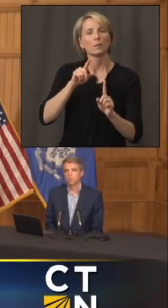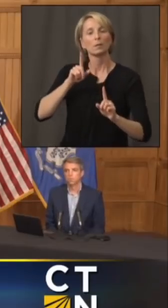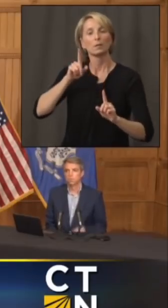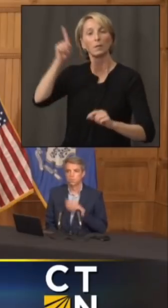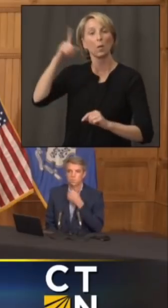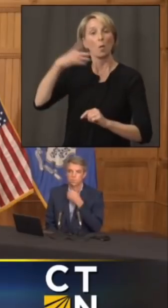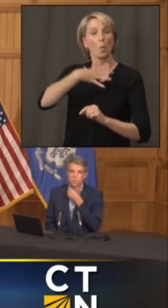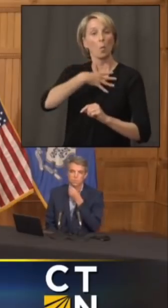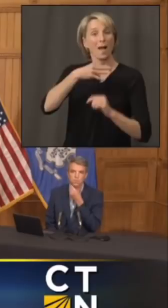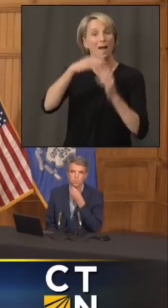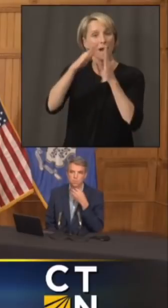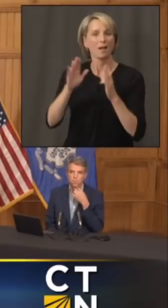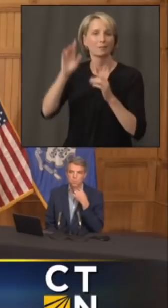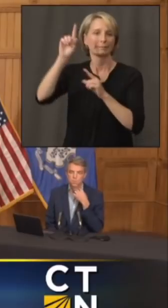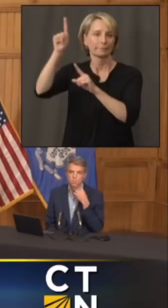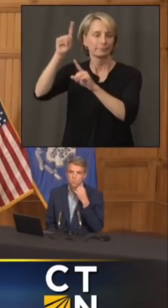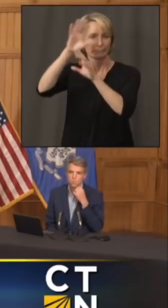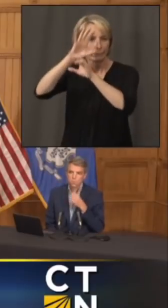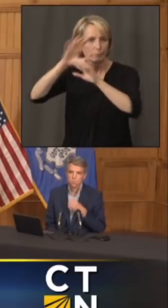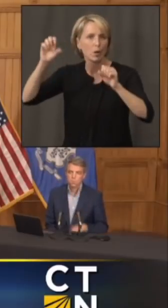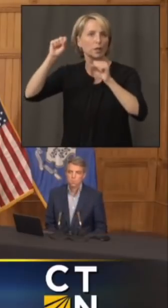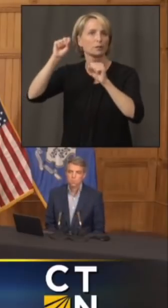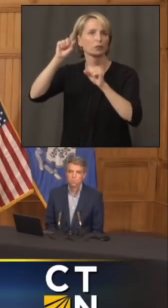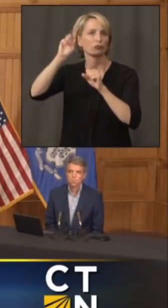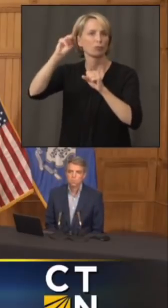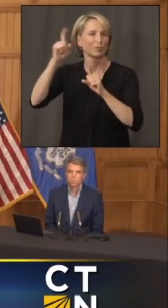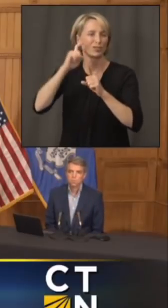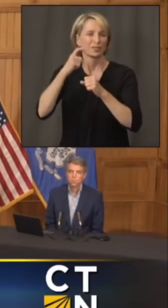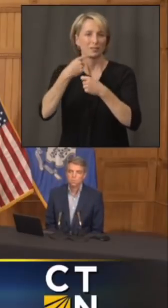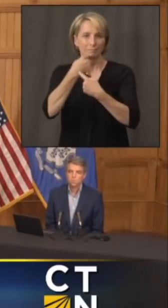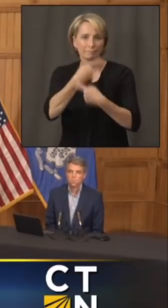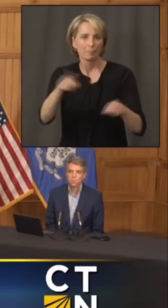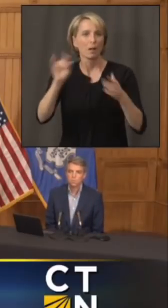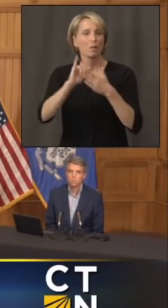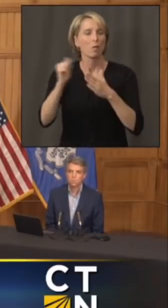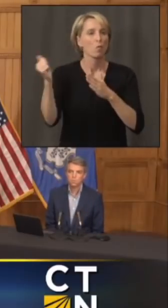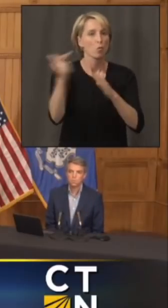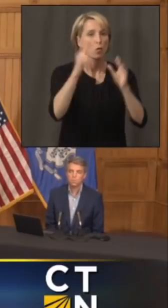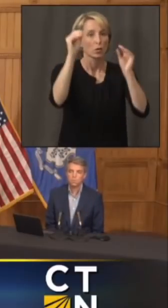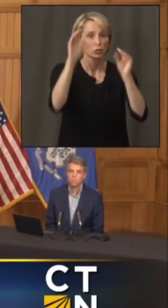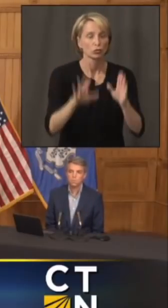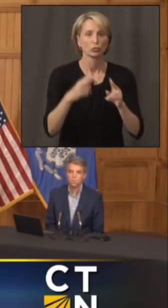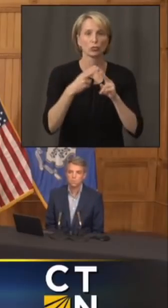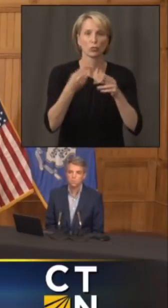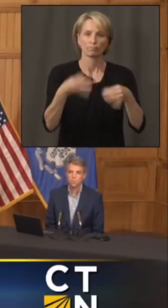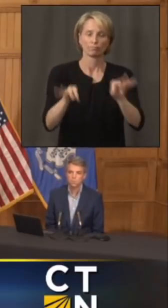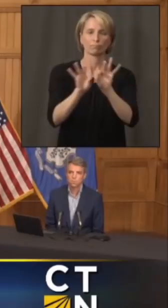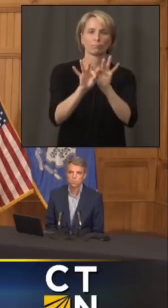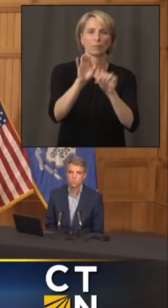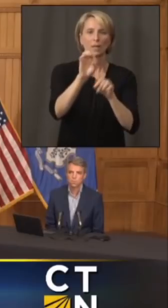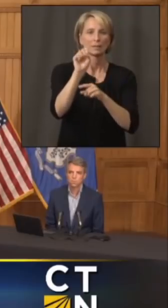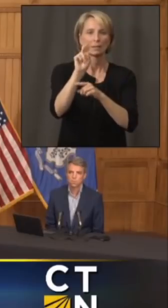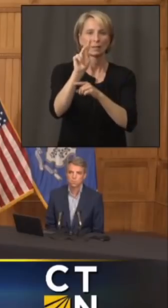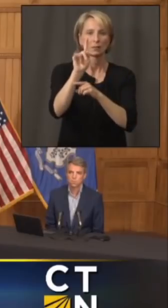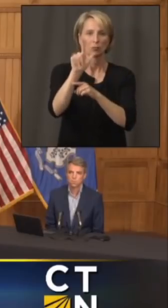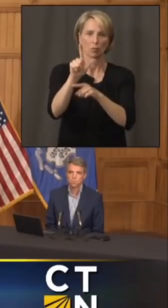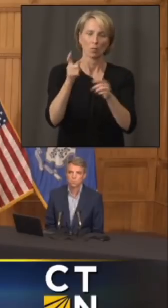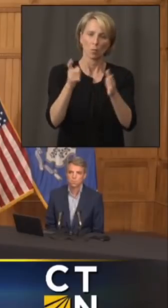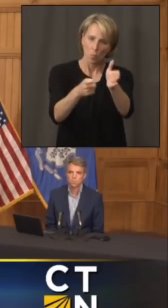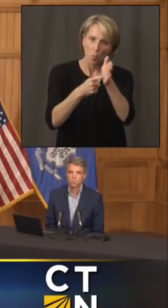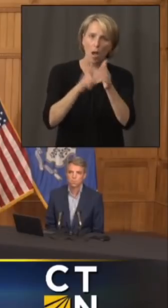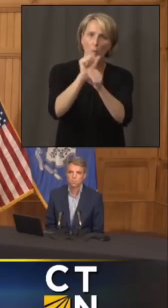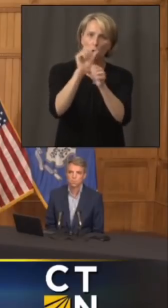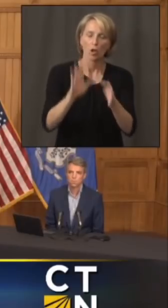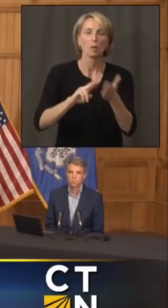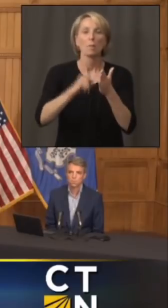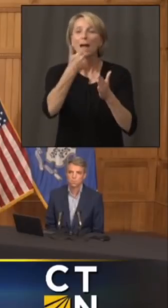as essential workers, which means that teachers exposed to the virus but who also show no symptoms could return to the classroom